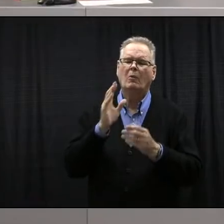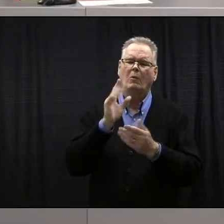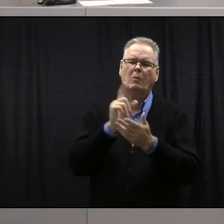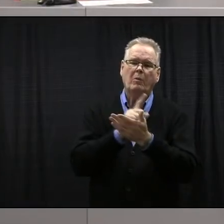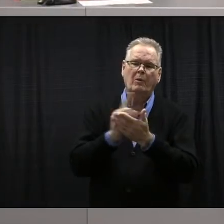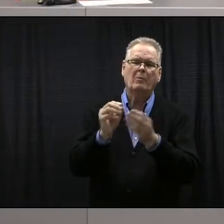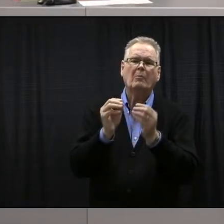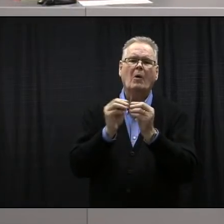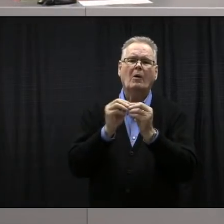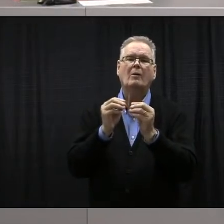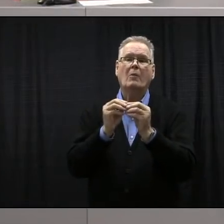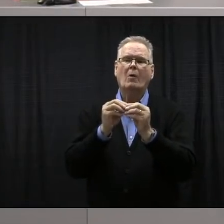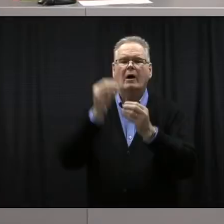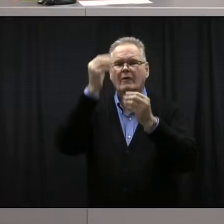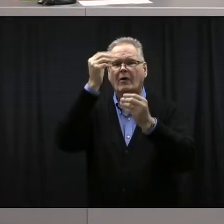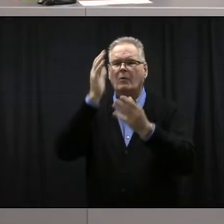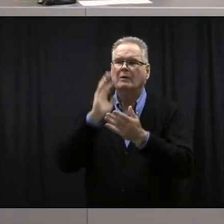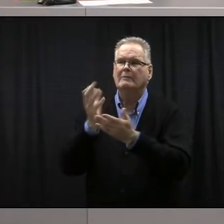Okay.